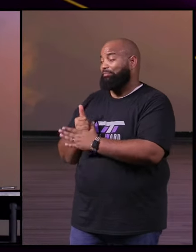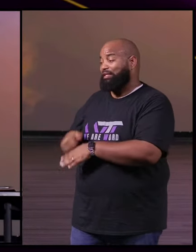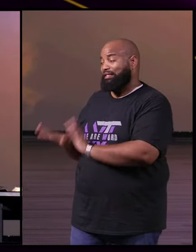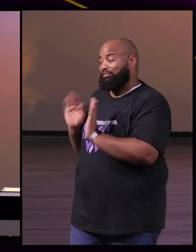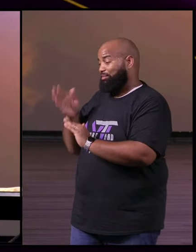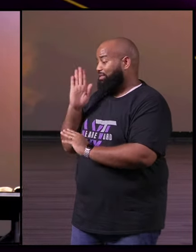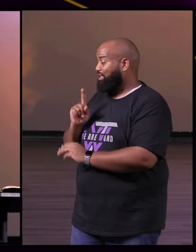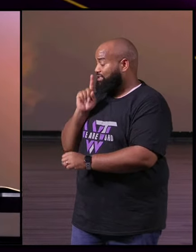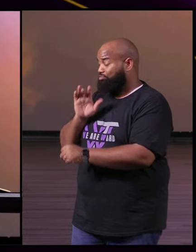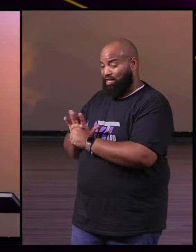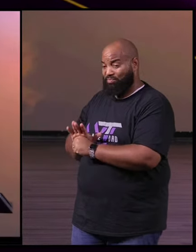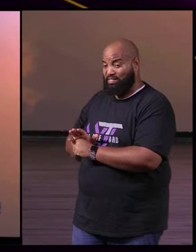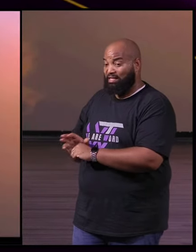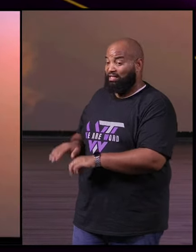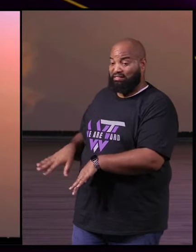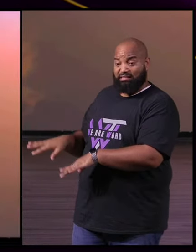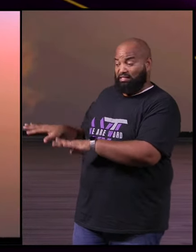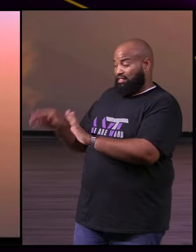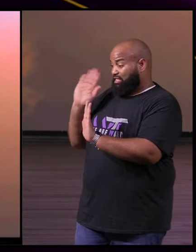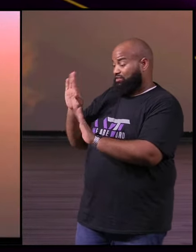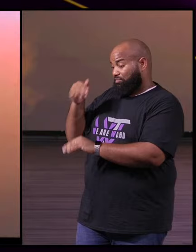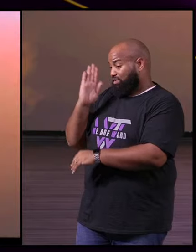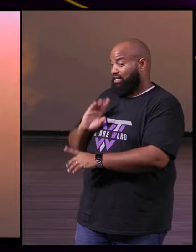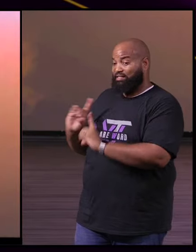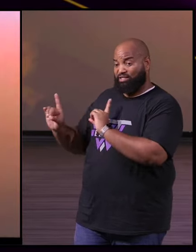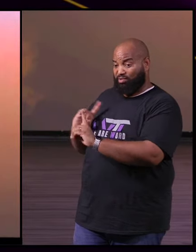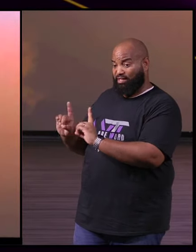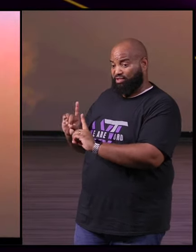Because he didn't like what he was seeing in church,